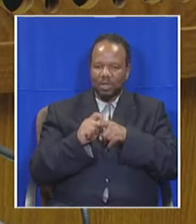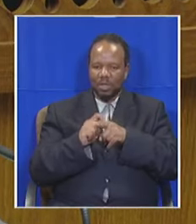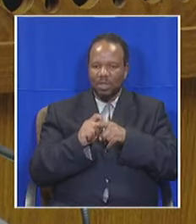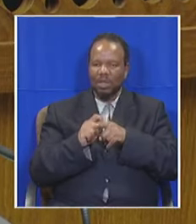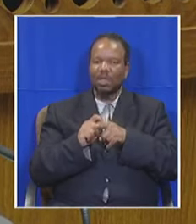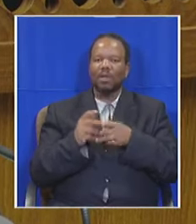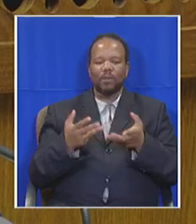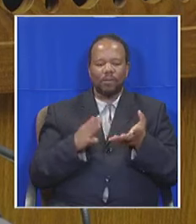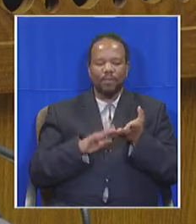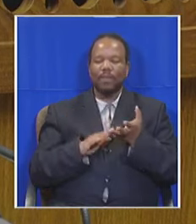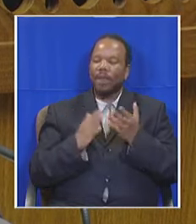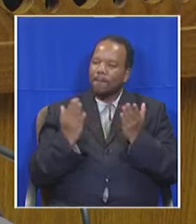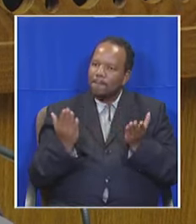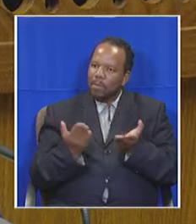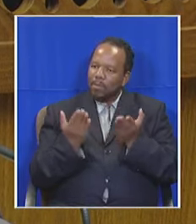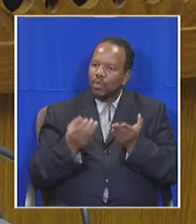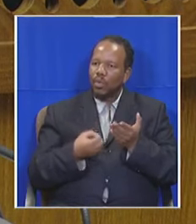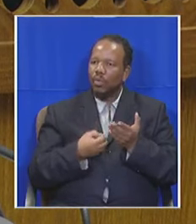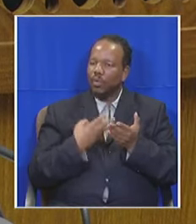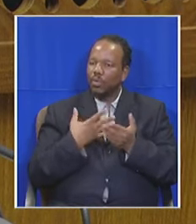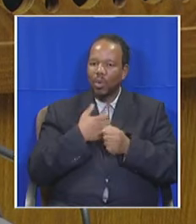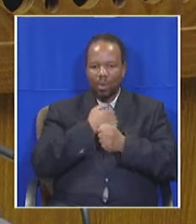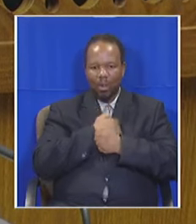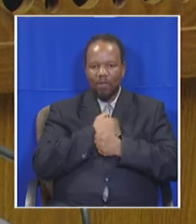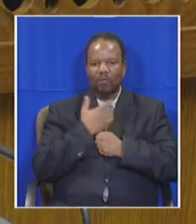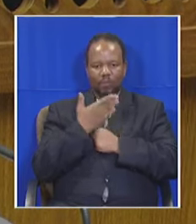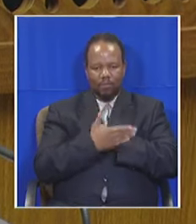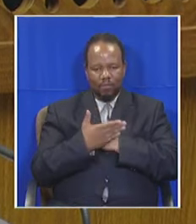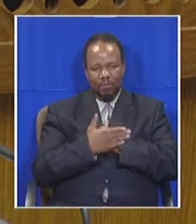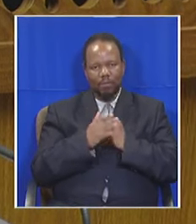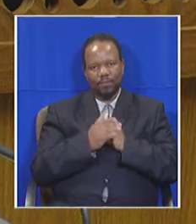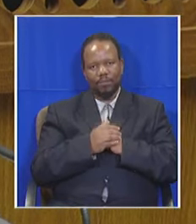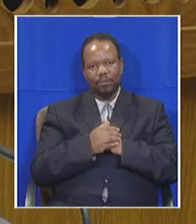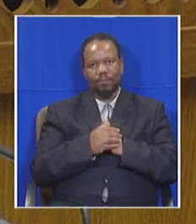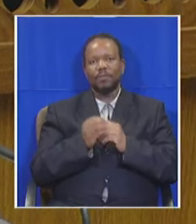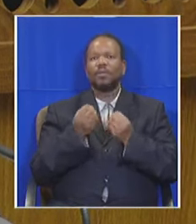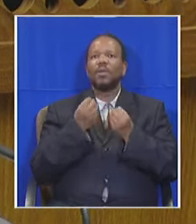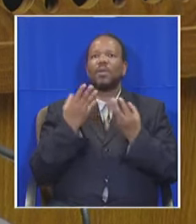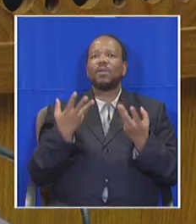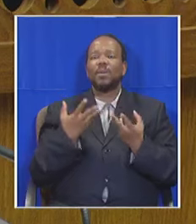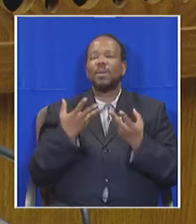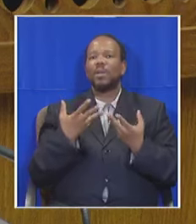to promote youth citizenship in an inclusive manner. The number of youth that is forced to go to the streets is